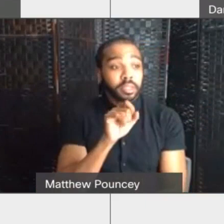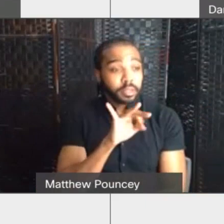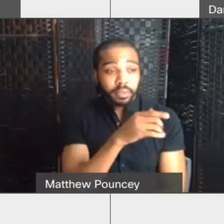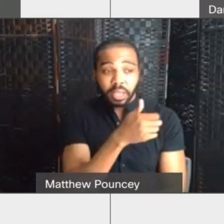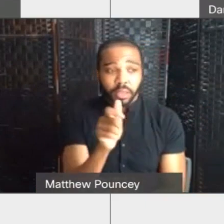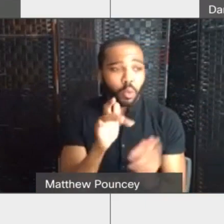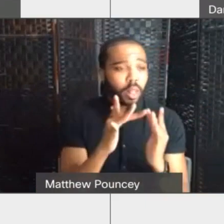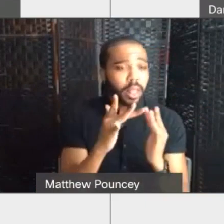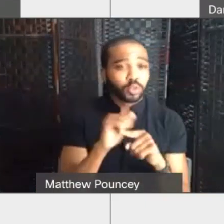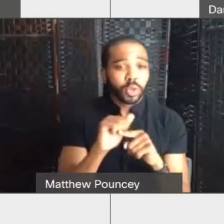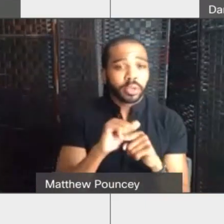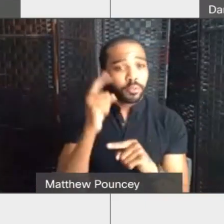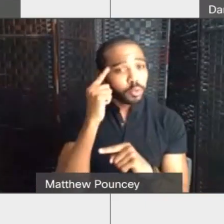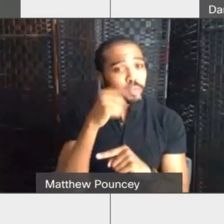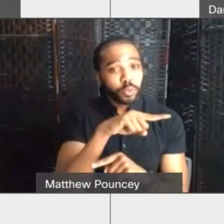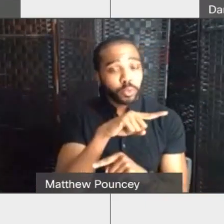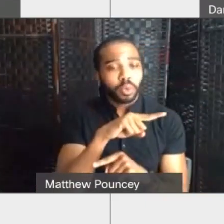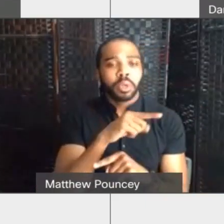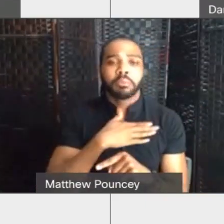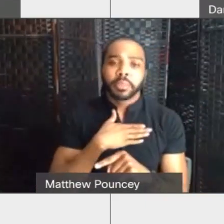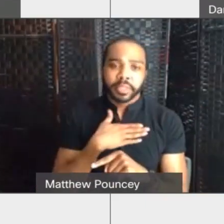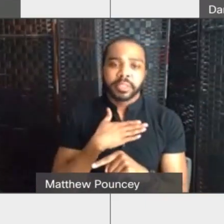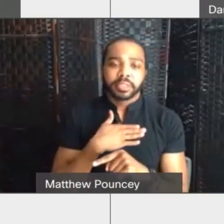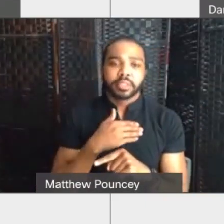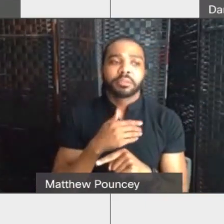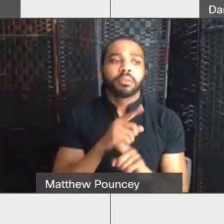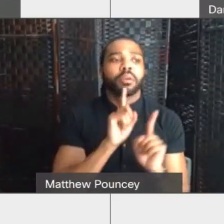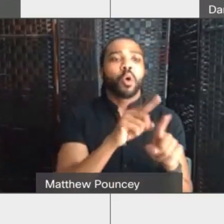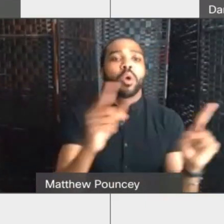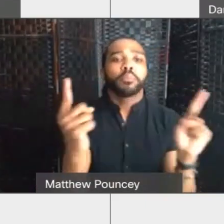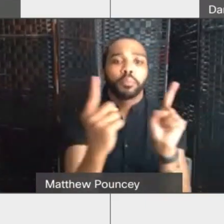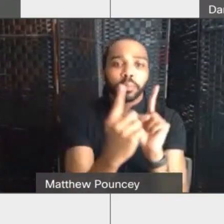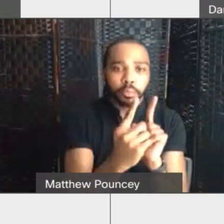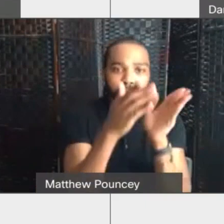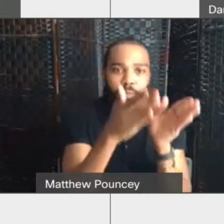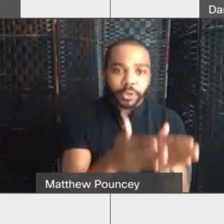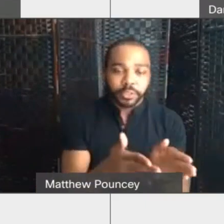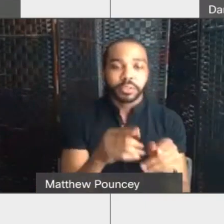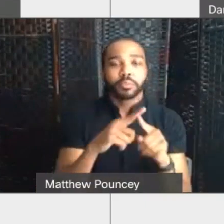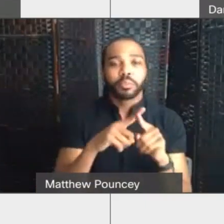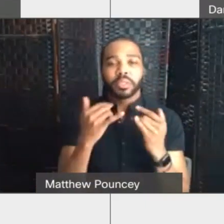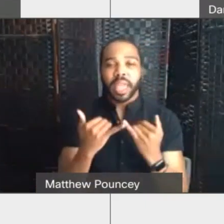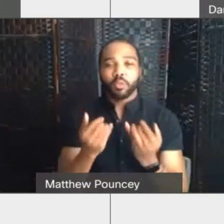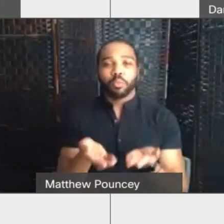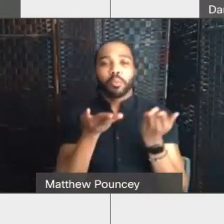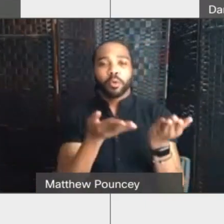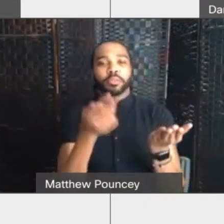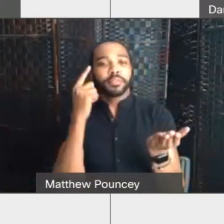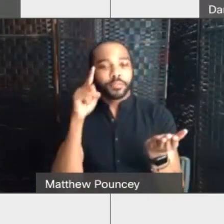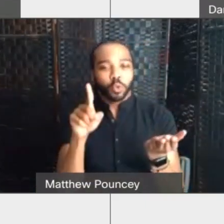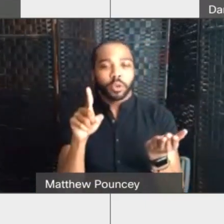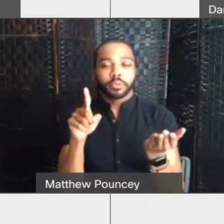online trainings for you to then have an in-person training. But we're proposing for